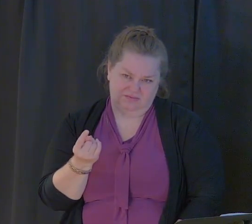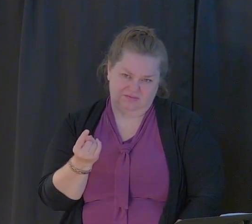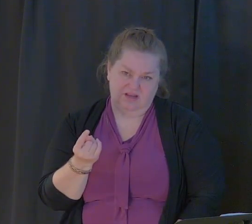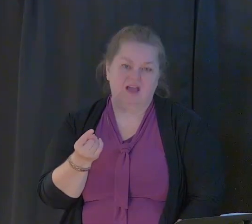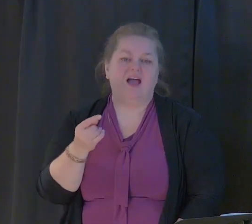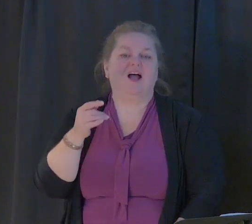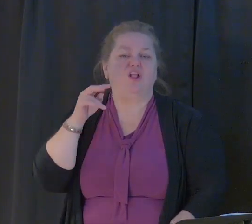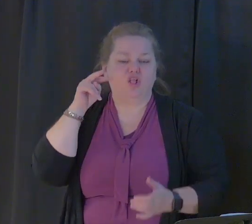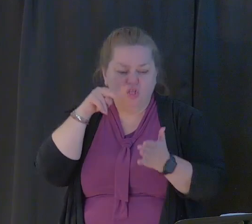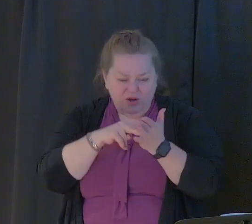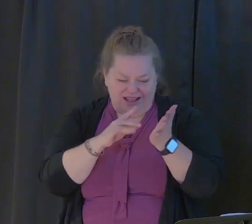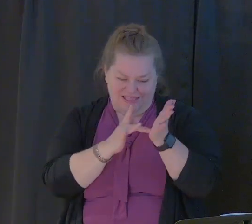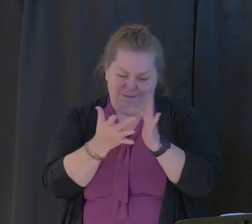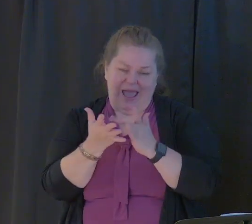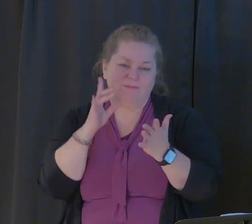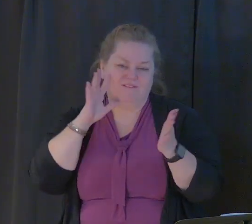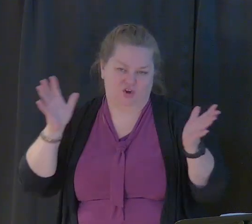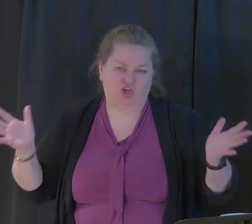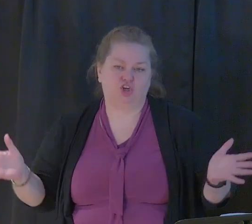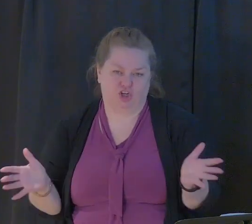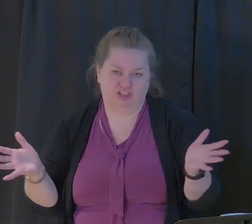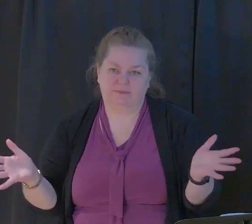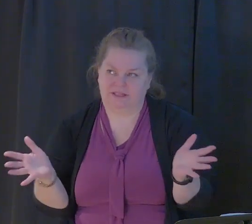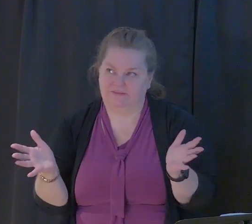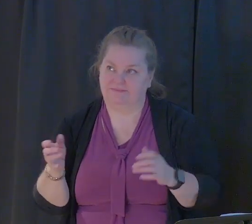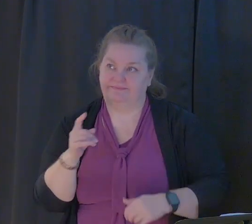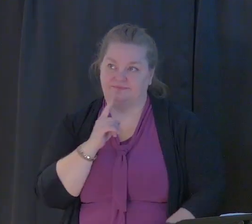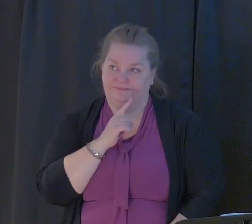The first one we find in Joshua